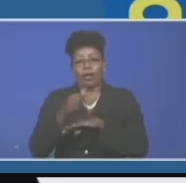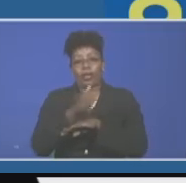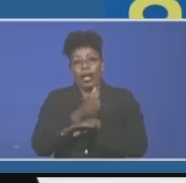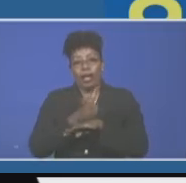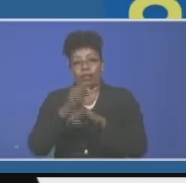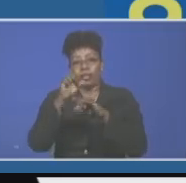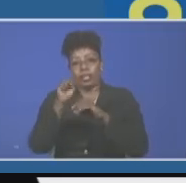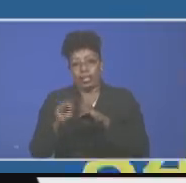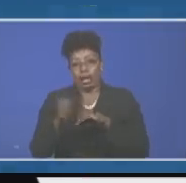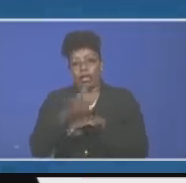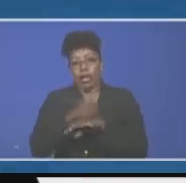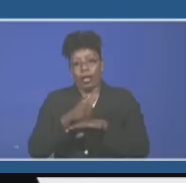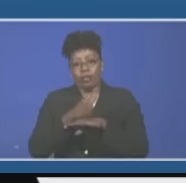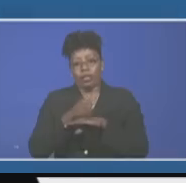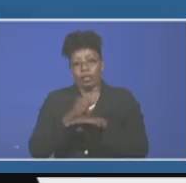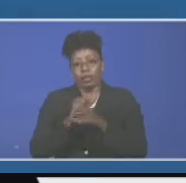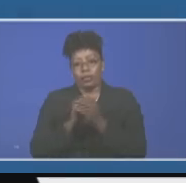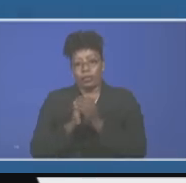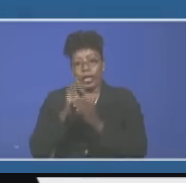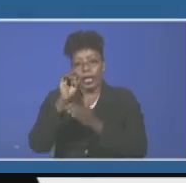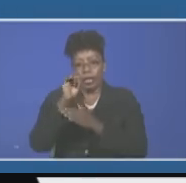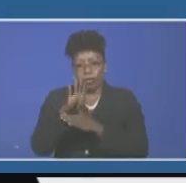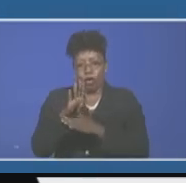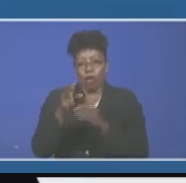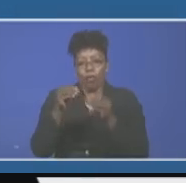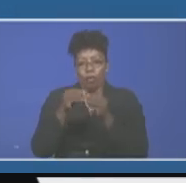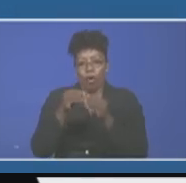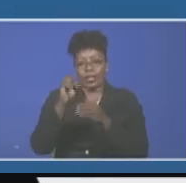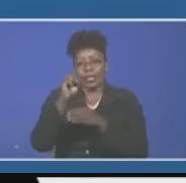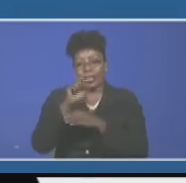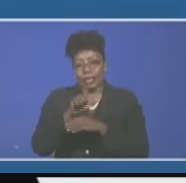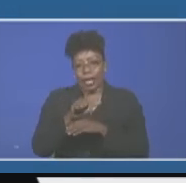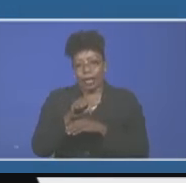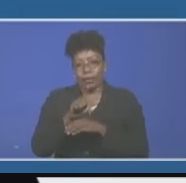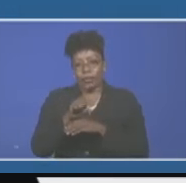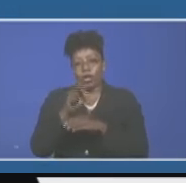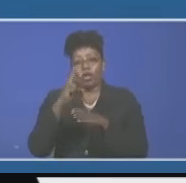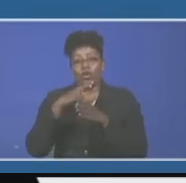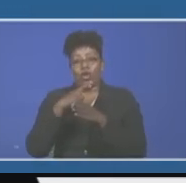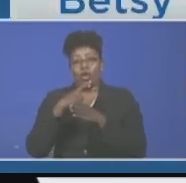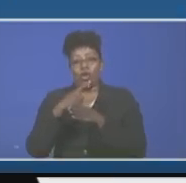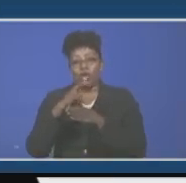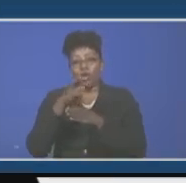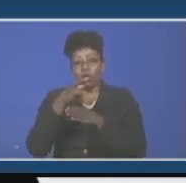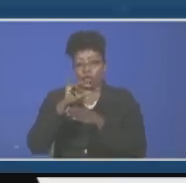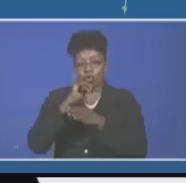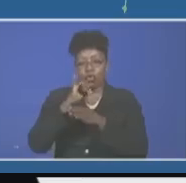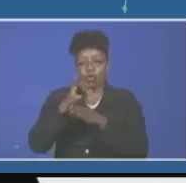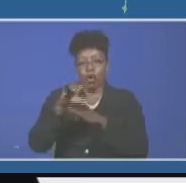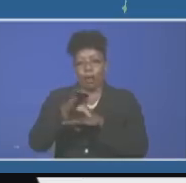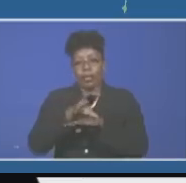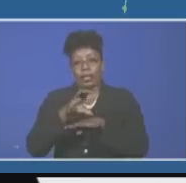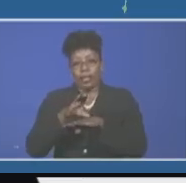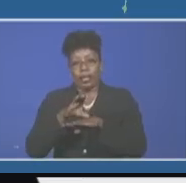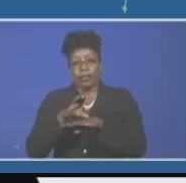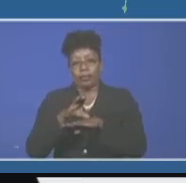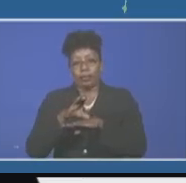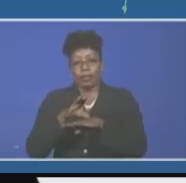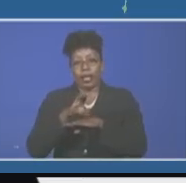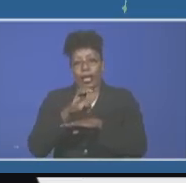Central Andrews, all at 84 degrees. More 84s in San Salvador and Rumkey, Georgetown, Exuma at 83